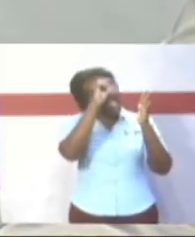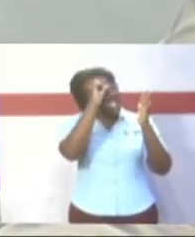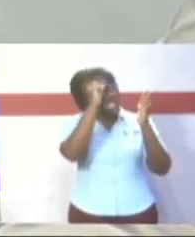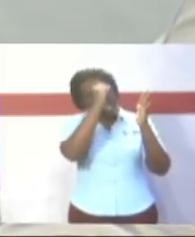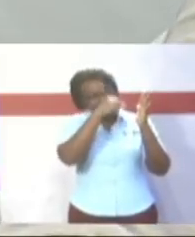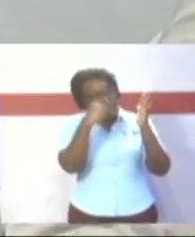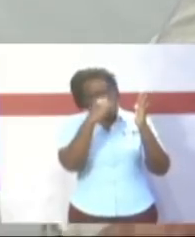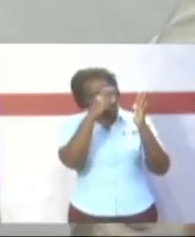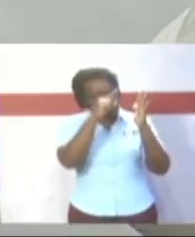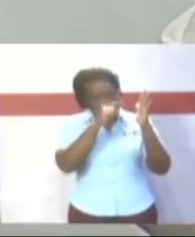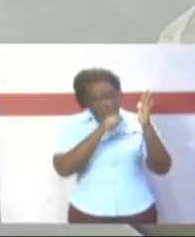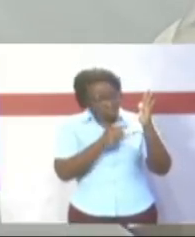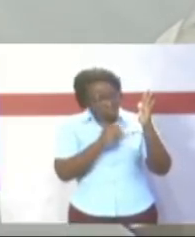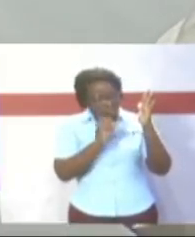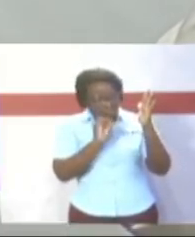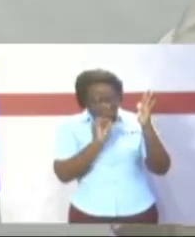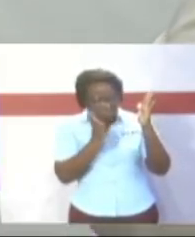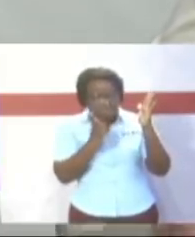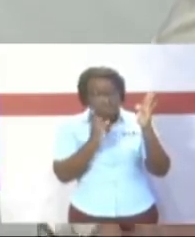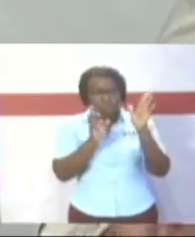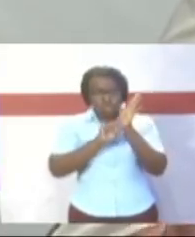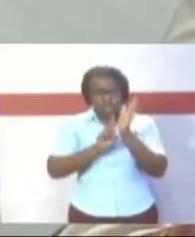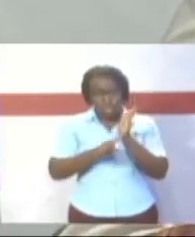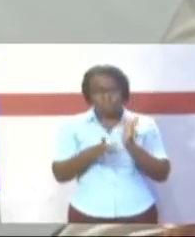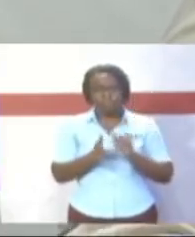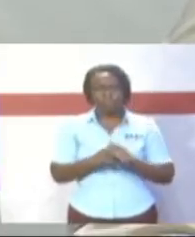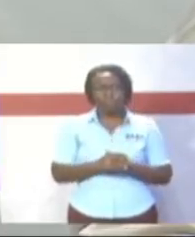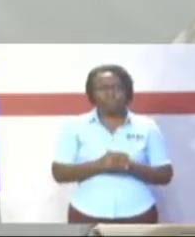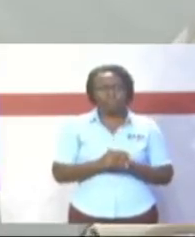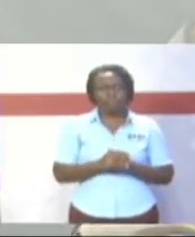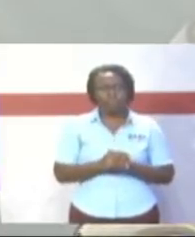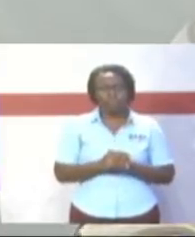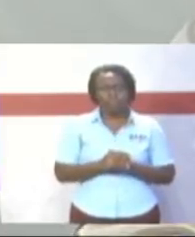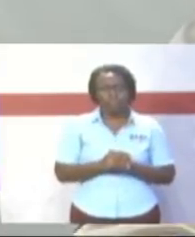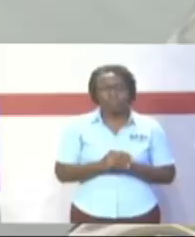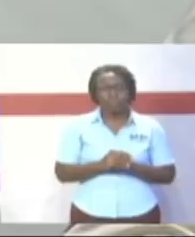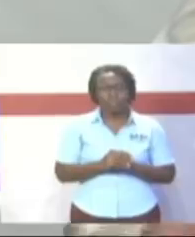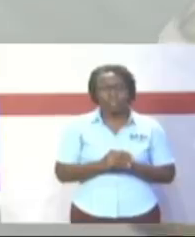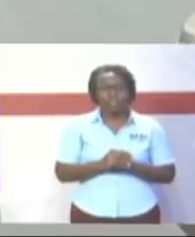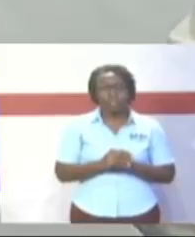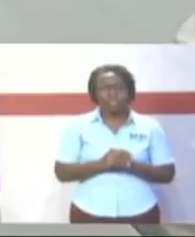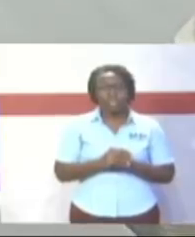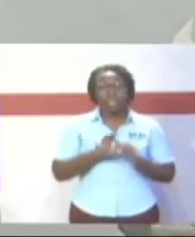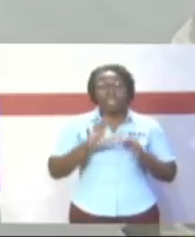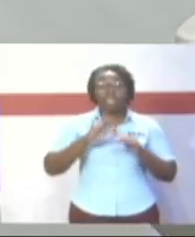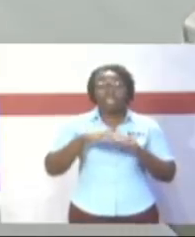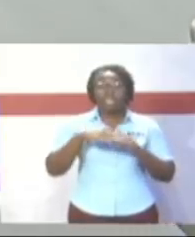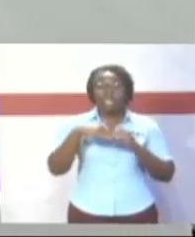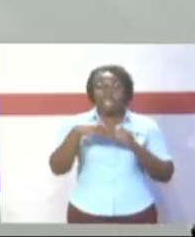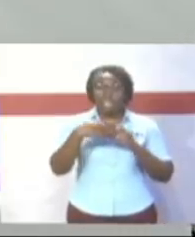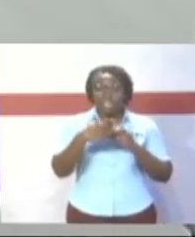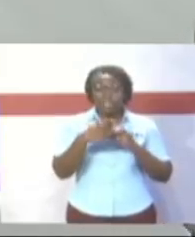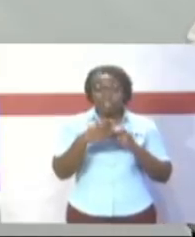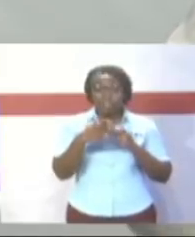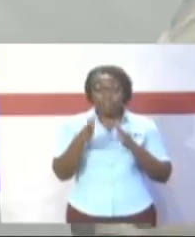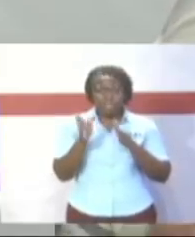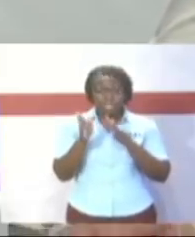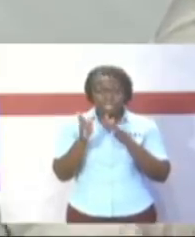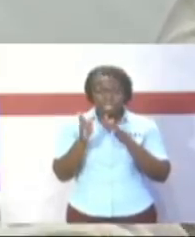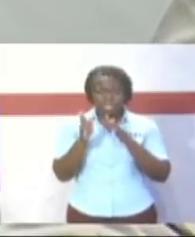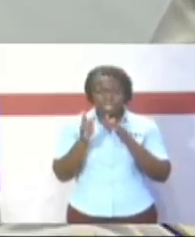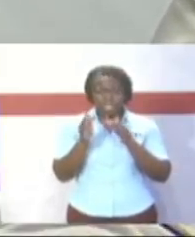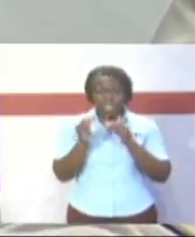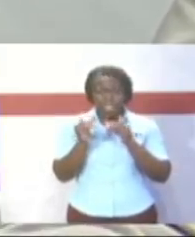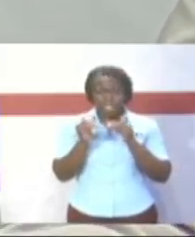quickly into streaming them into the area of the COVID stream or the